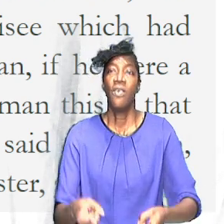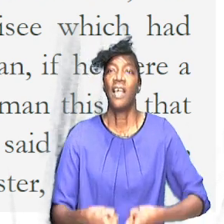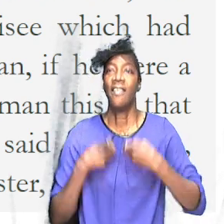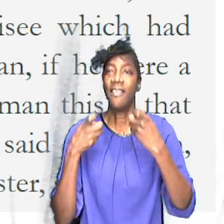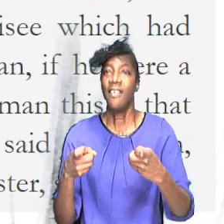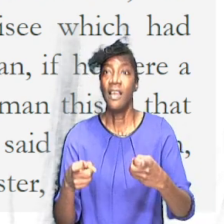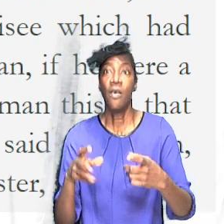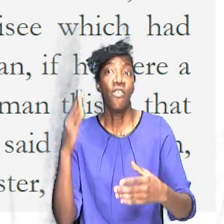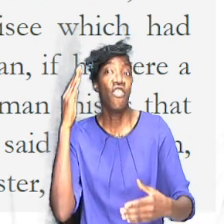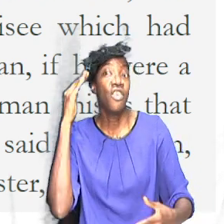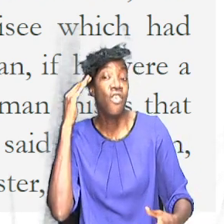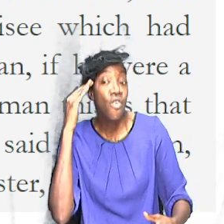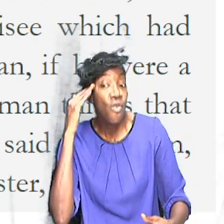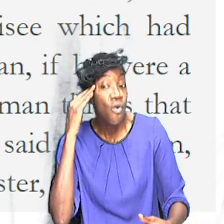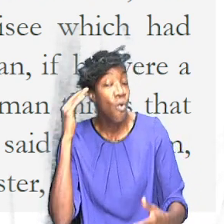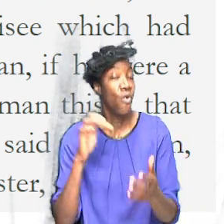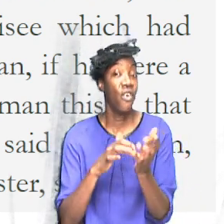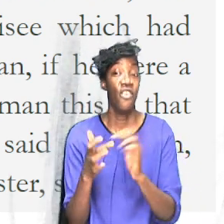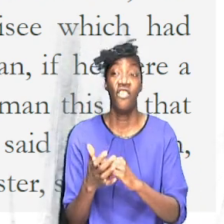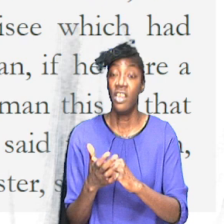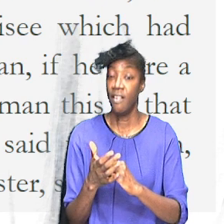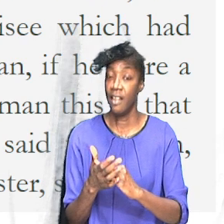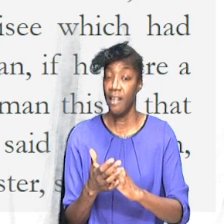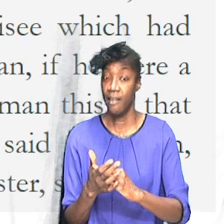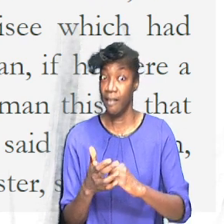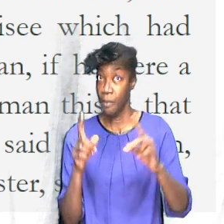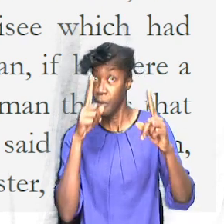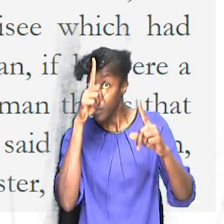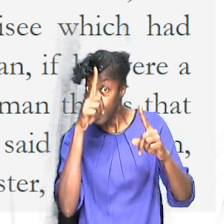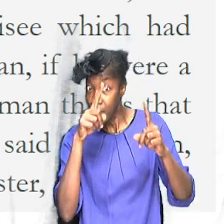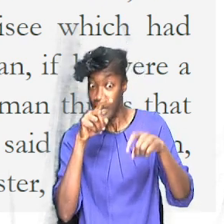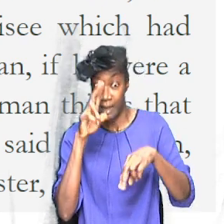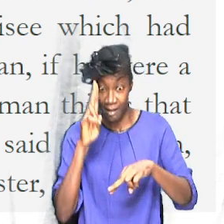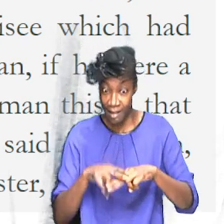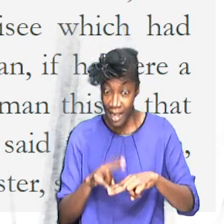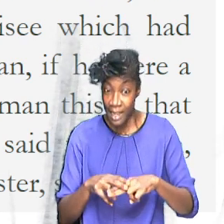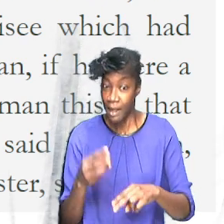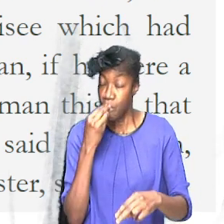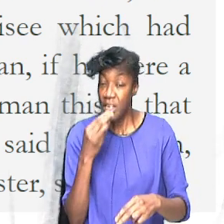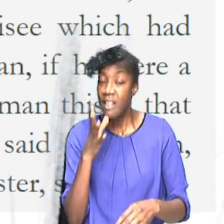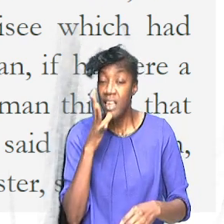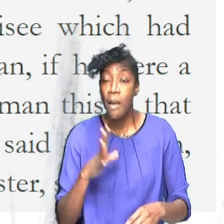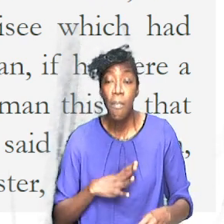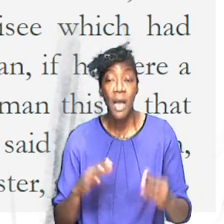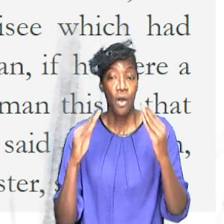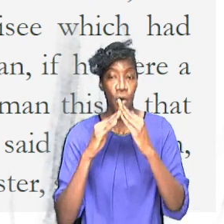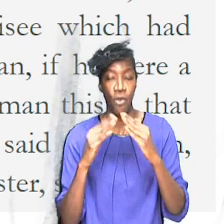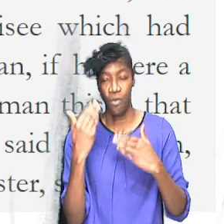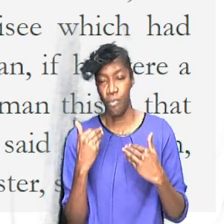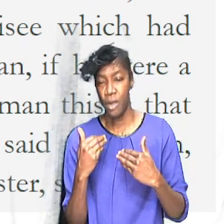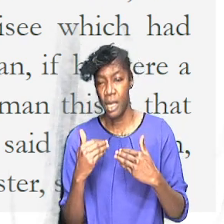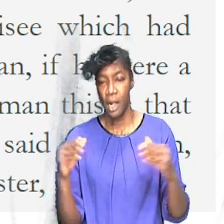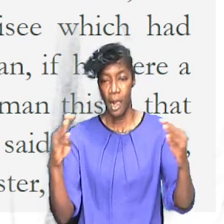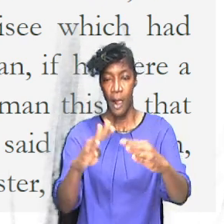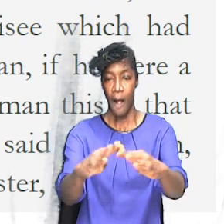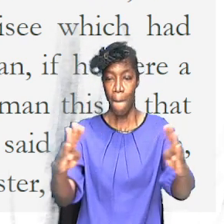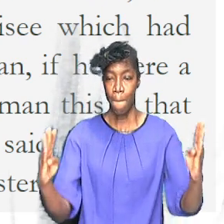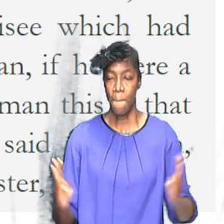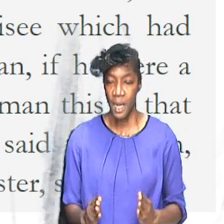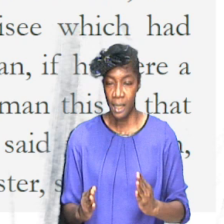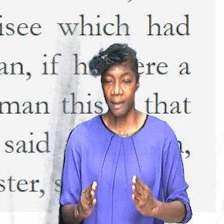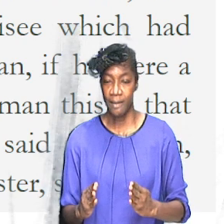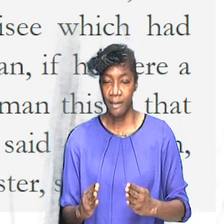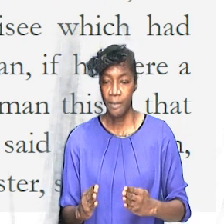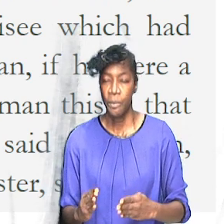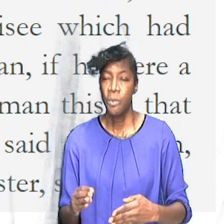she knew that Jesus sat at meat in the Pharisee's house, brought an alabaster box of ointment